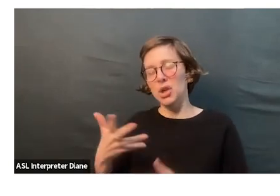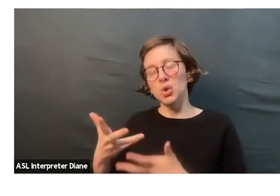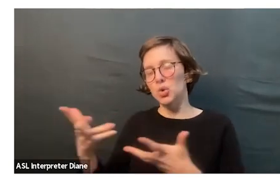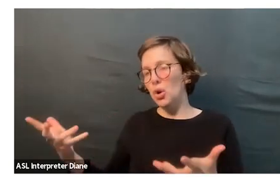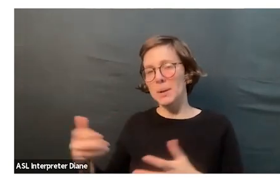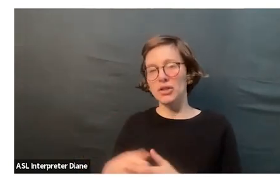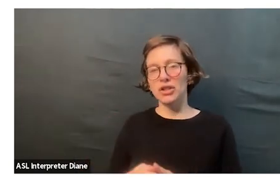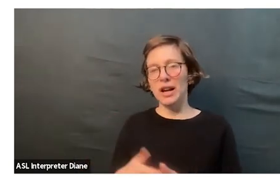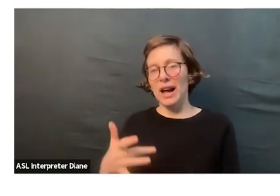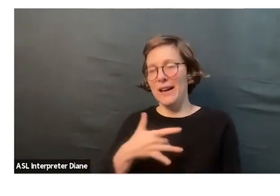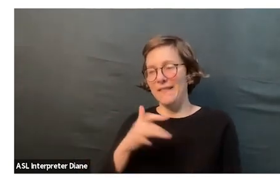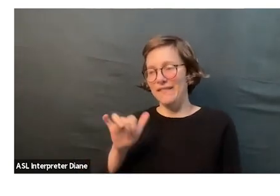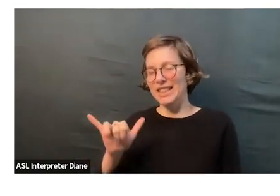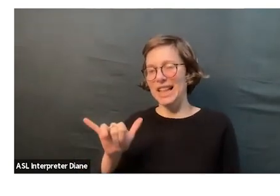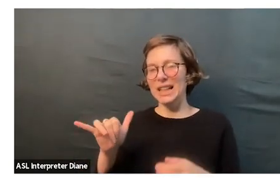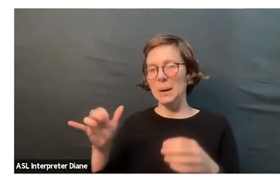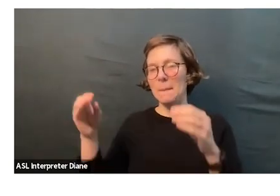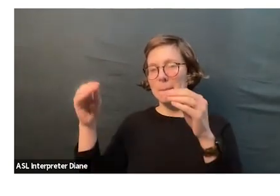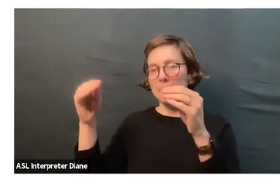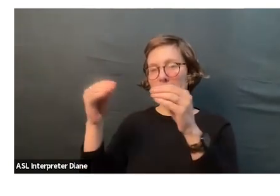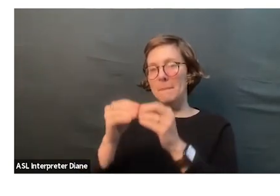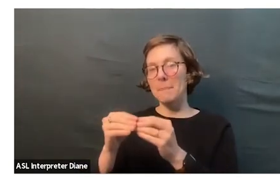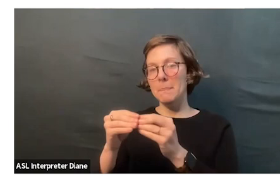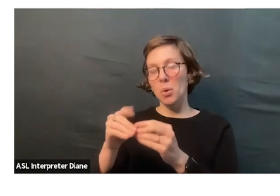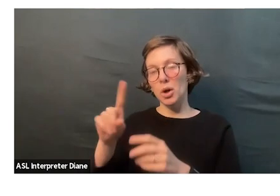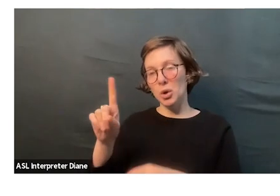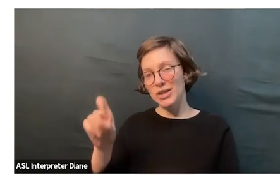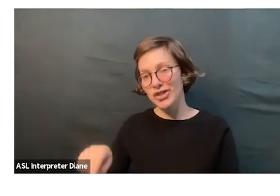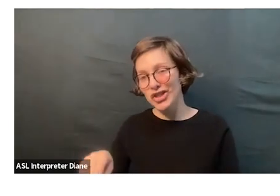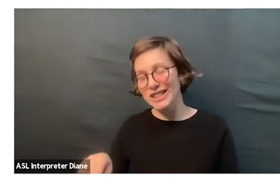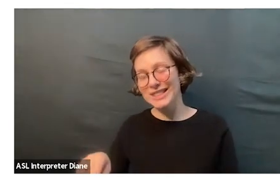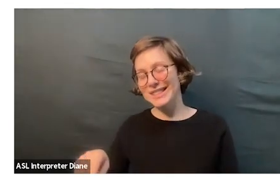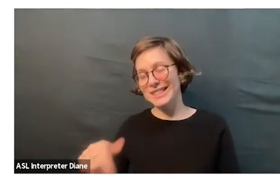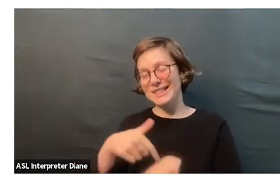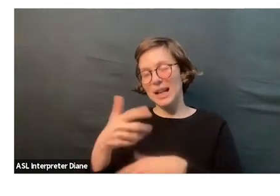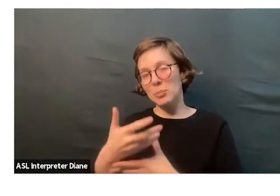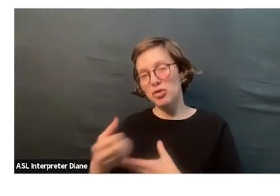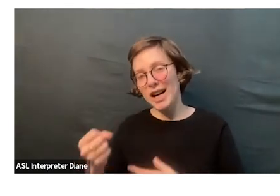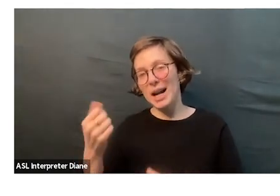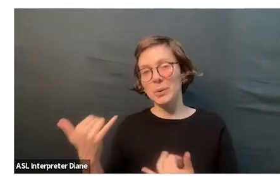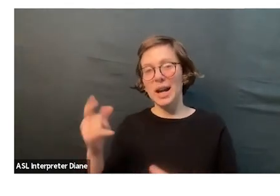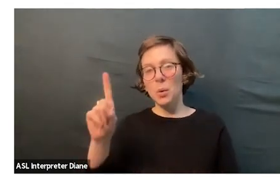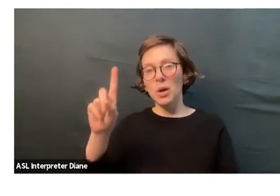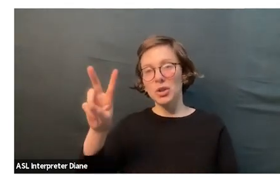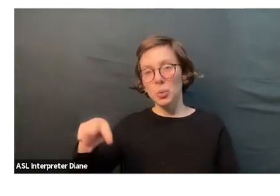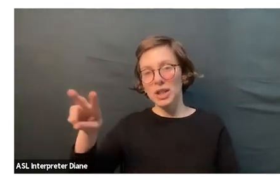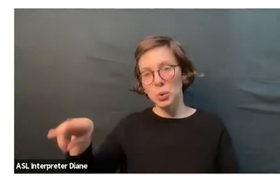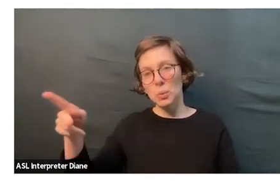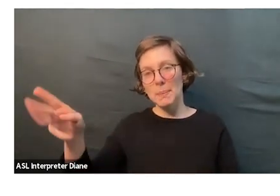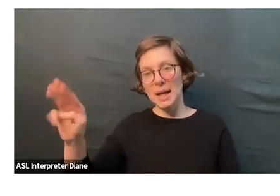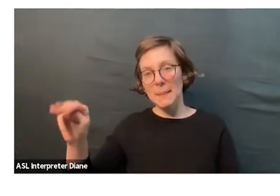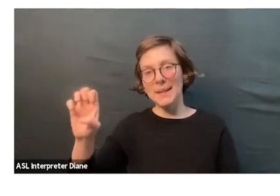recapping everything in a newsletter. Thank you so much, Dr. Suja. Again, thank you, Colin, for the introduction. And thank you so